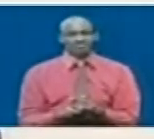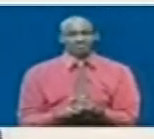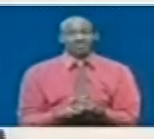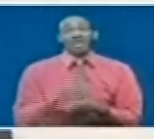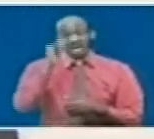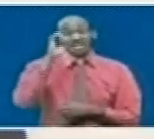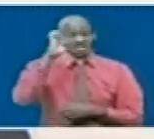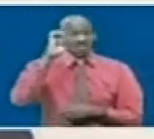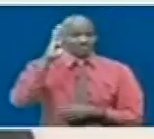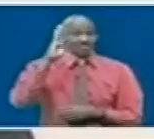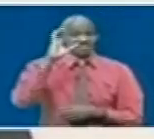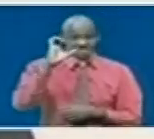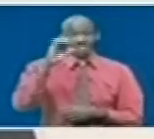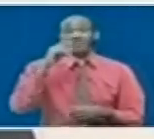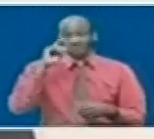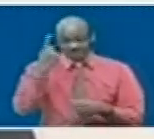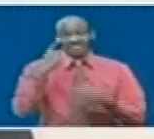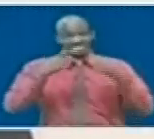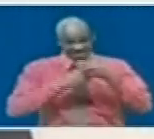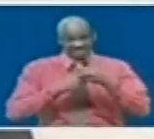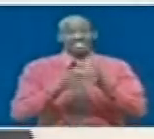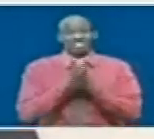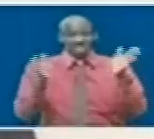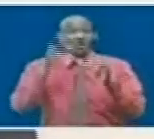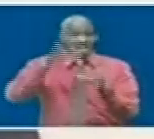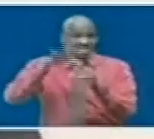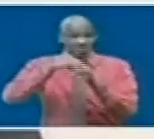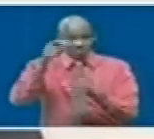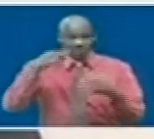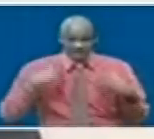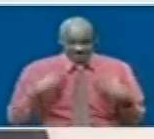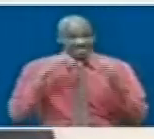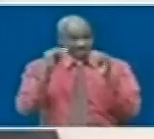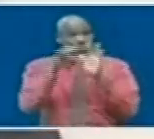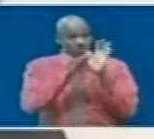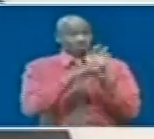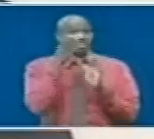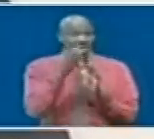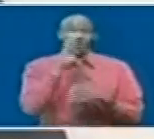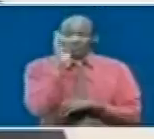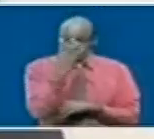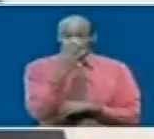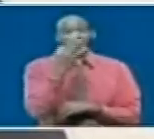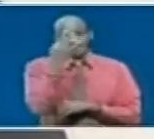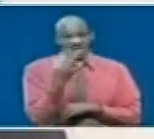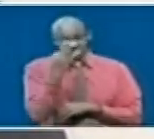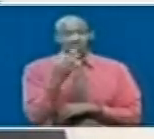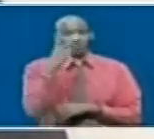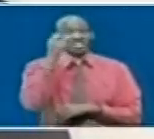The IEBC conducted the first six general elections under the new constitution on 4th of March